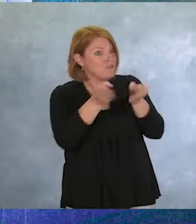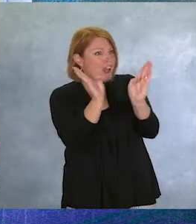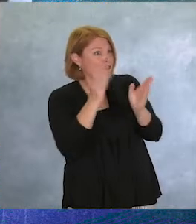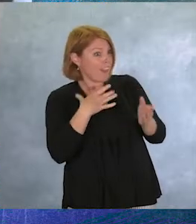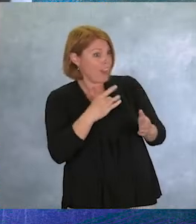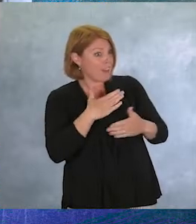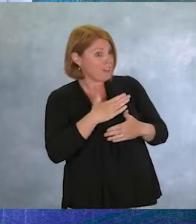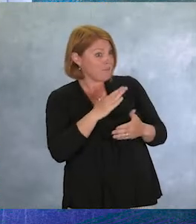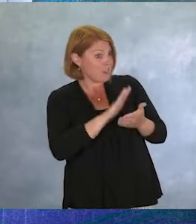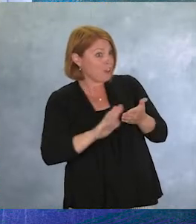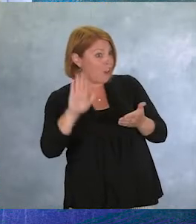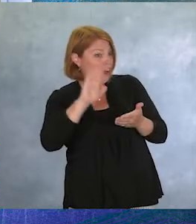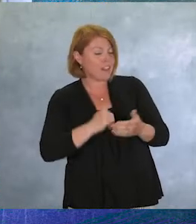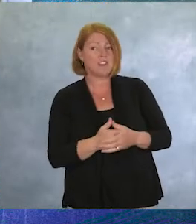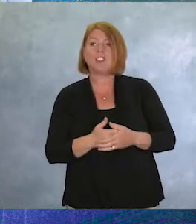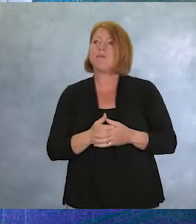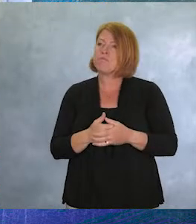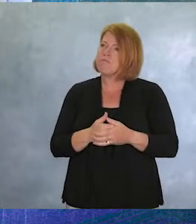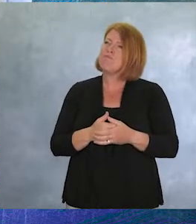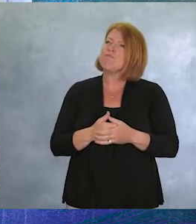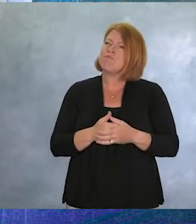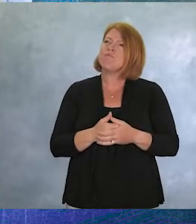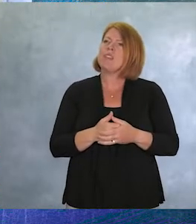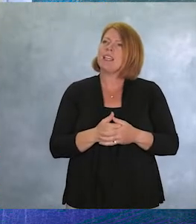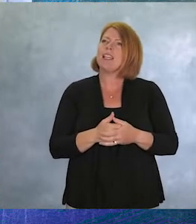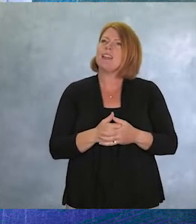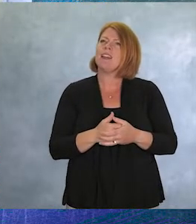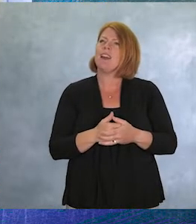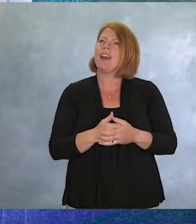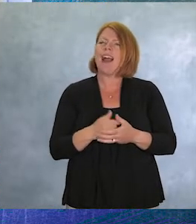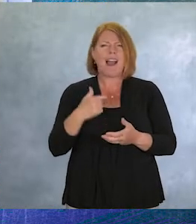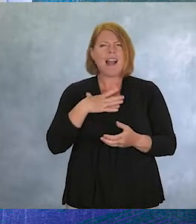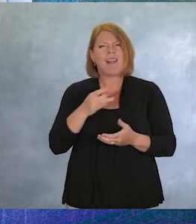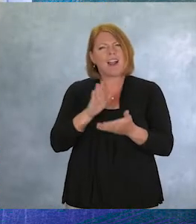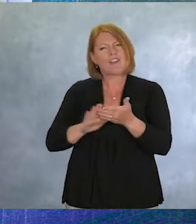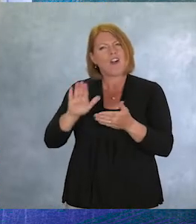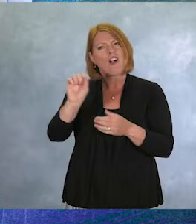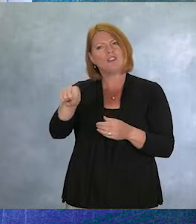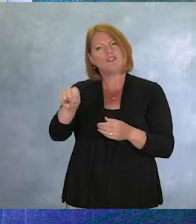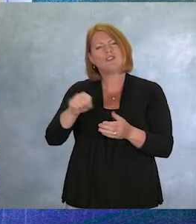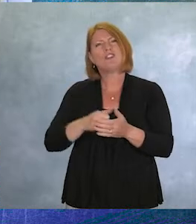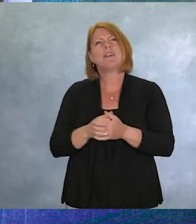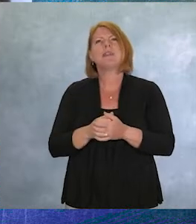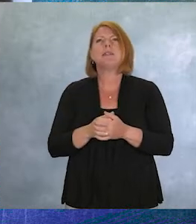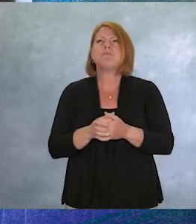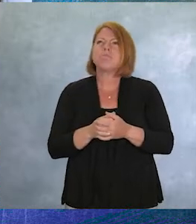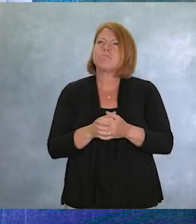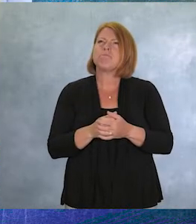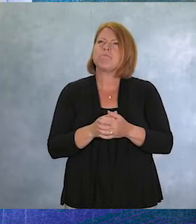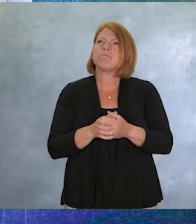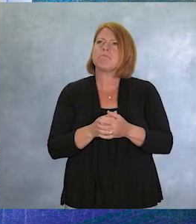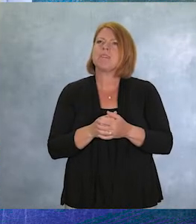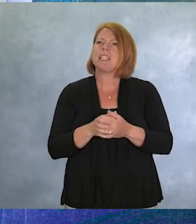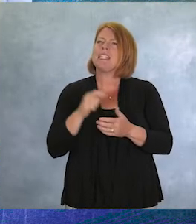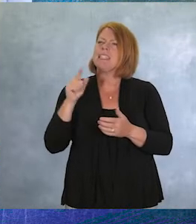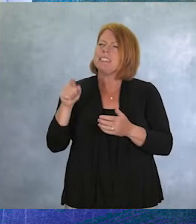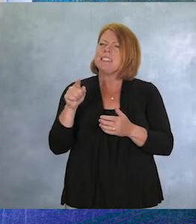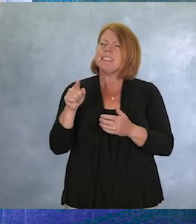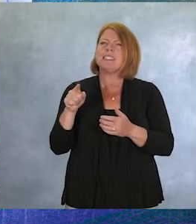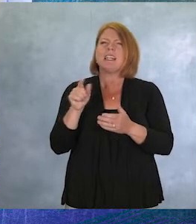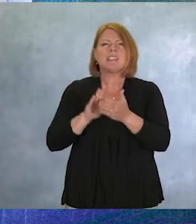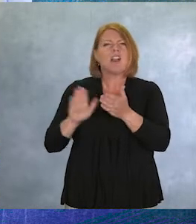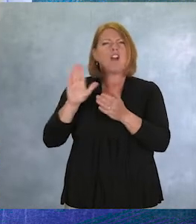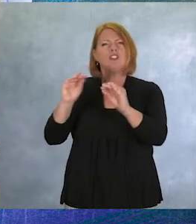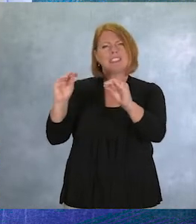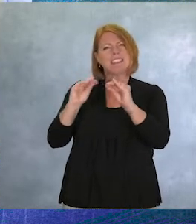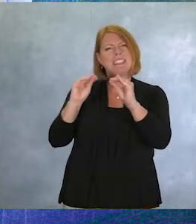College is, I say I like college. It's kind of like it's teaching me more and